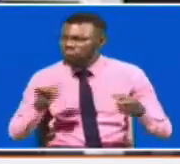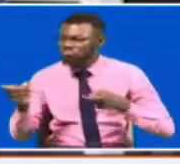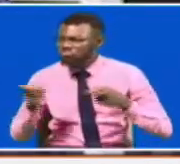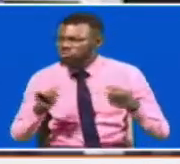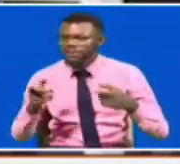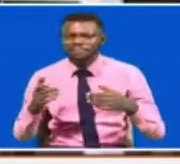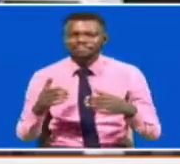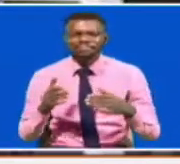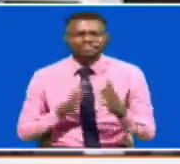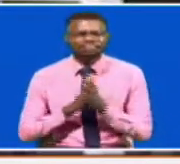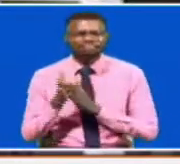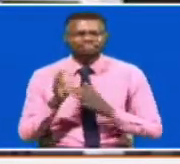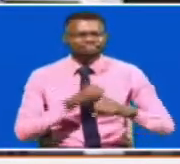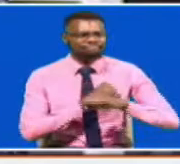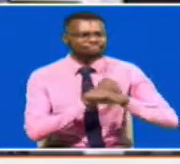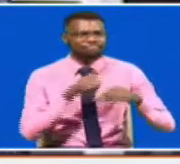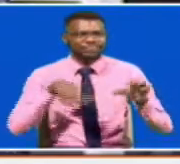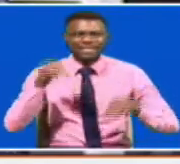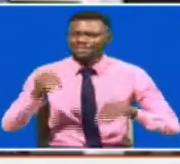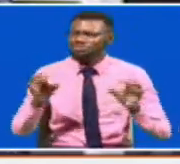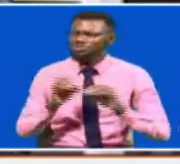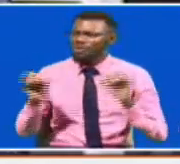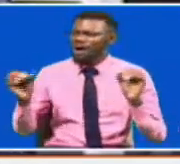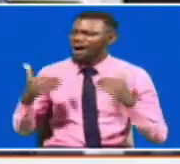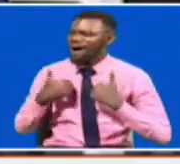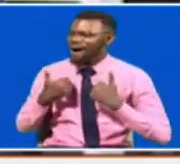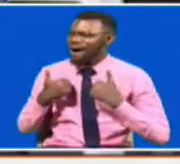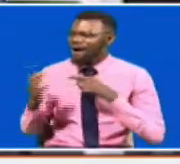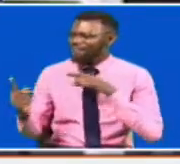in securing the election. Okay. They were interested in other things which I've